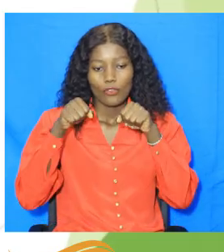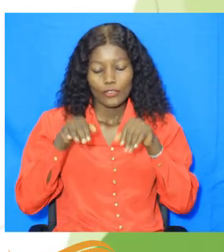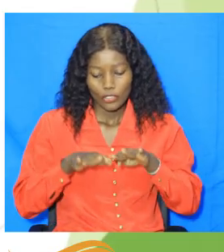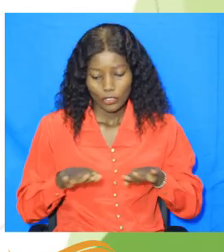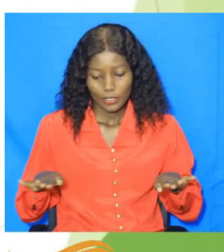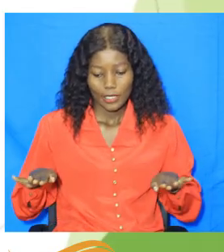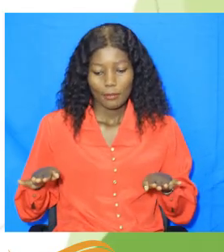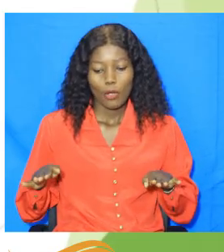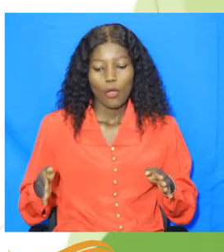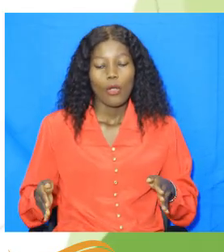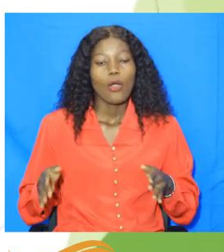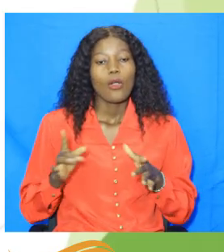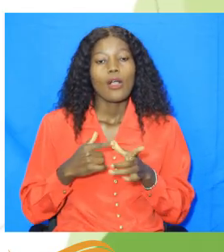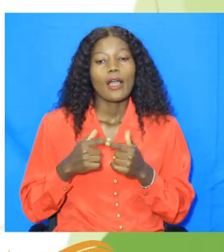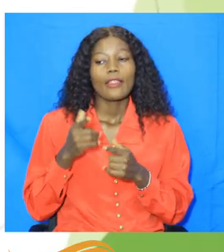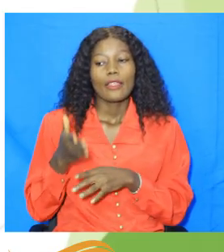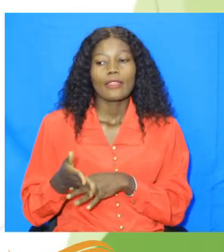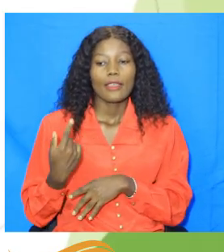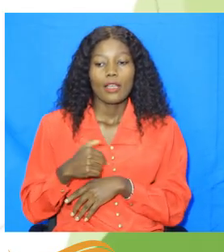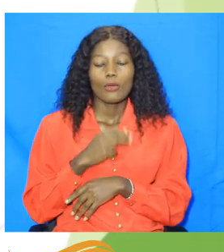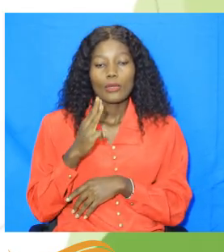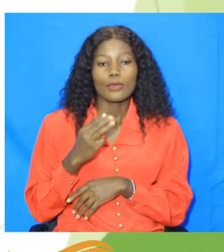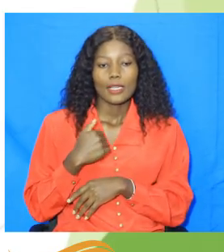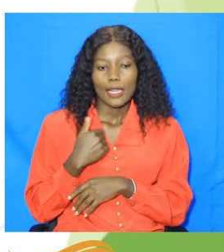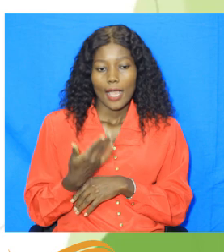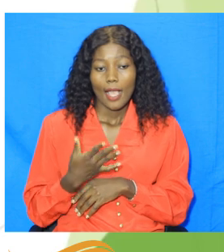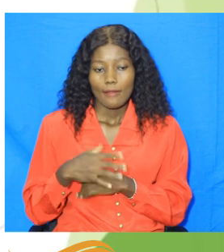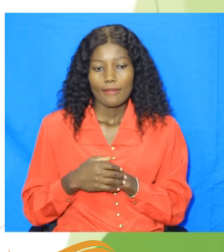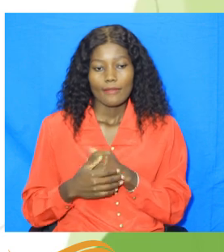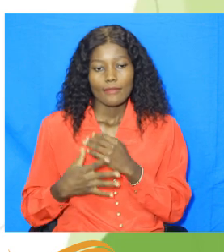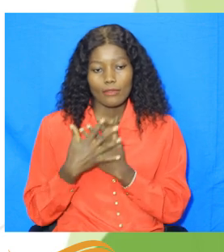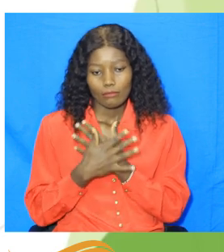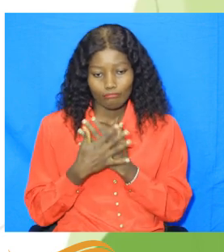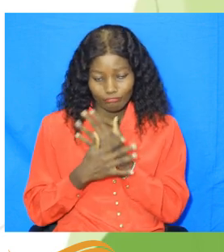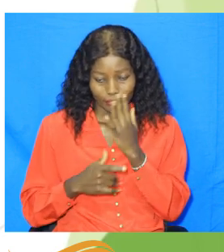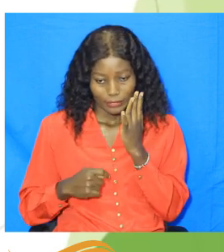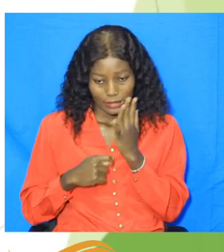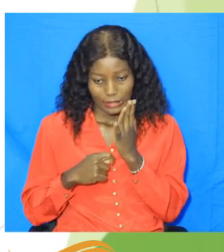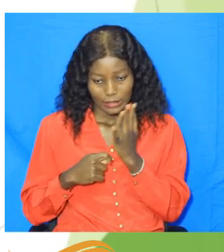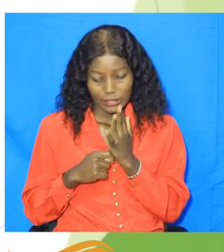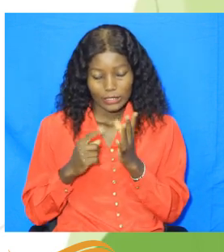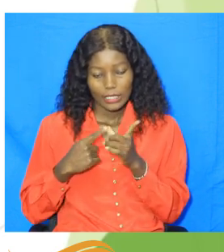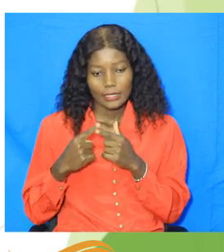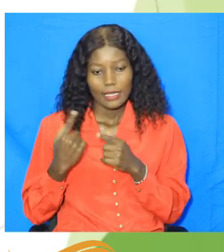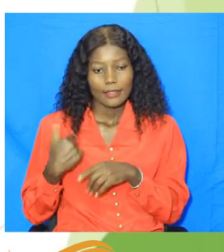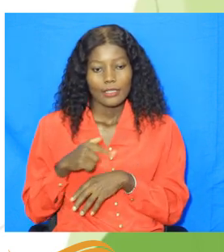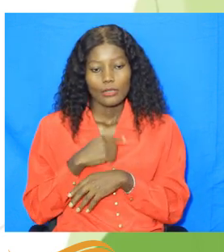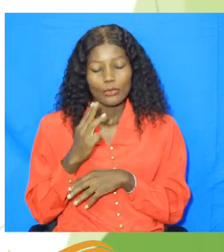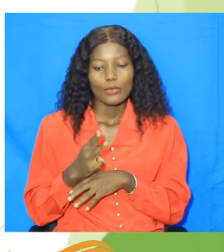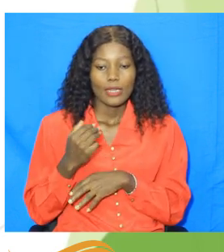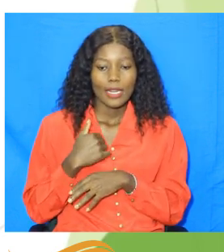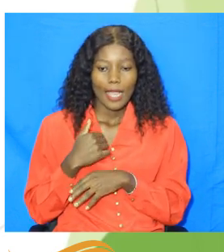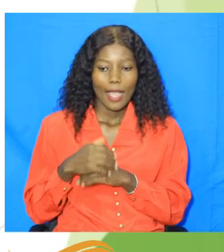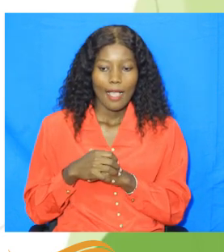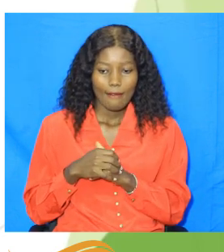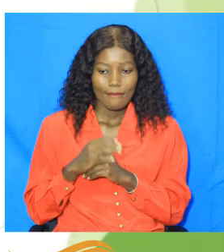the official table, we will have a software technician, and we will also have a